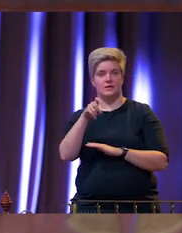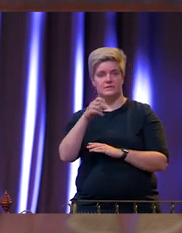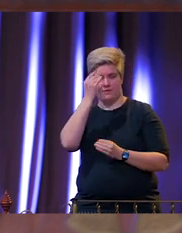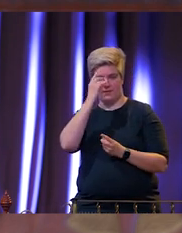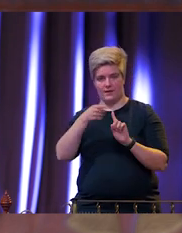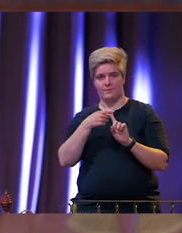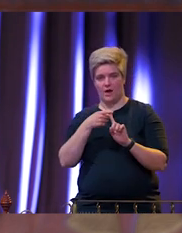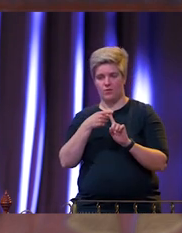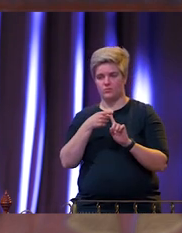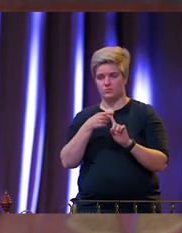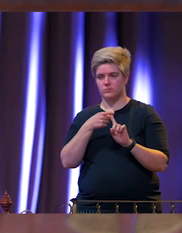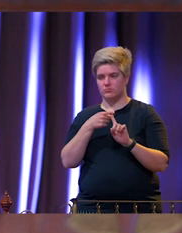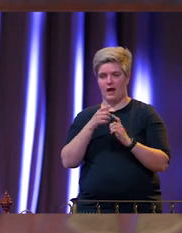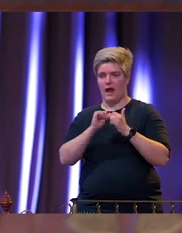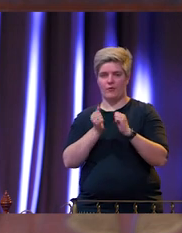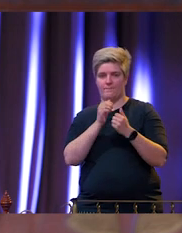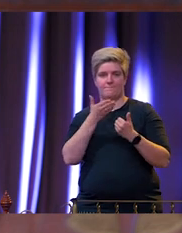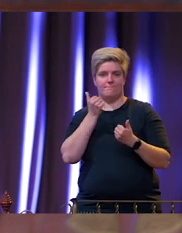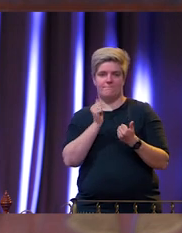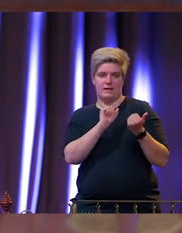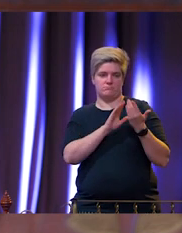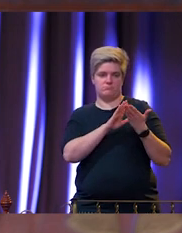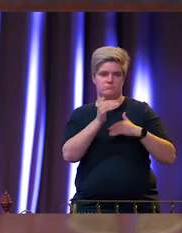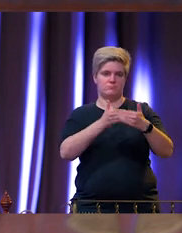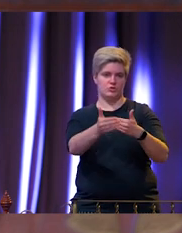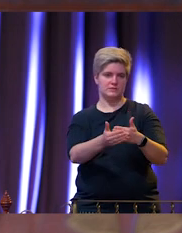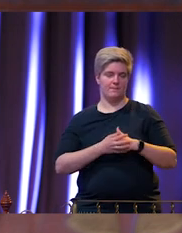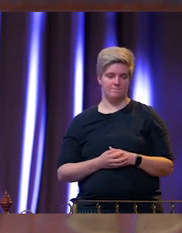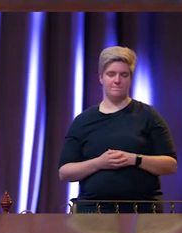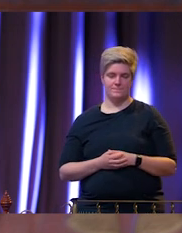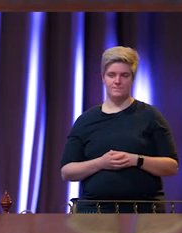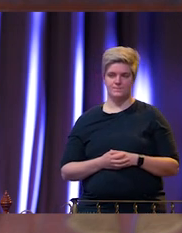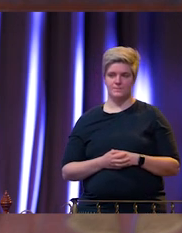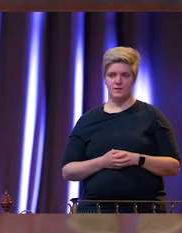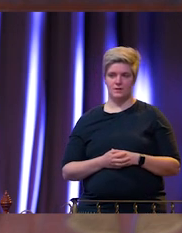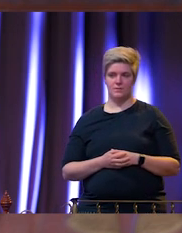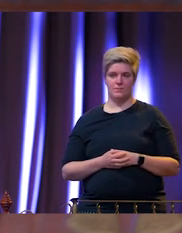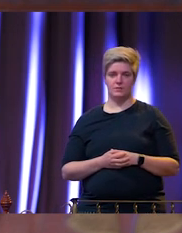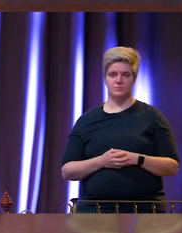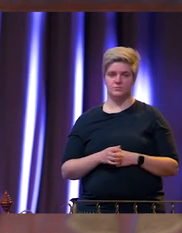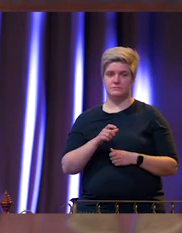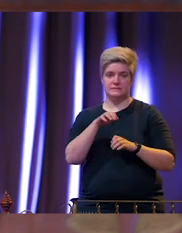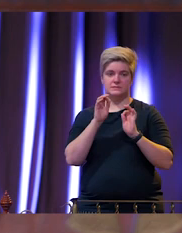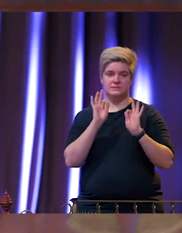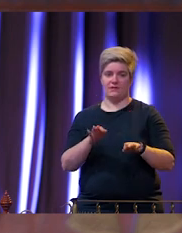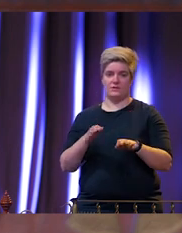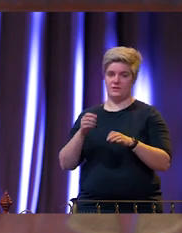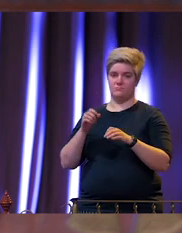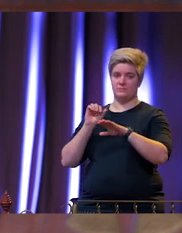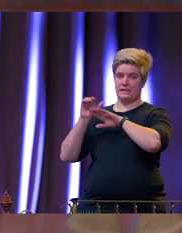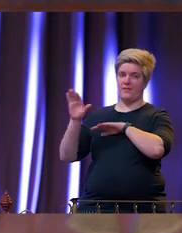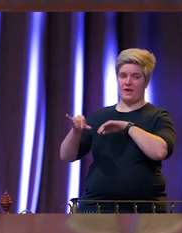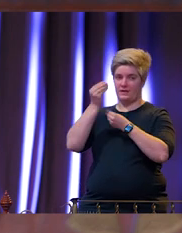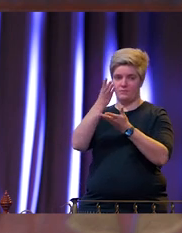the city, I think, would have to, you know, think about, I think, you know, best next steps. But certainly don't be quiet, and whoever